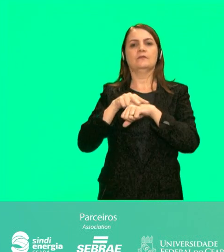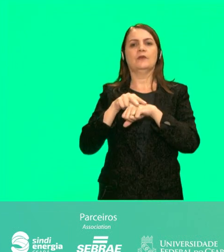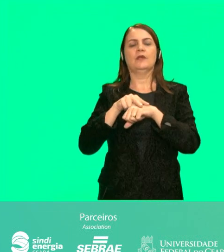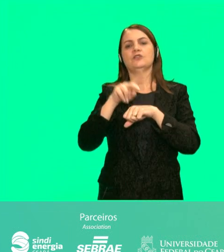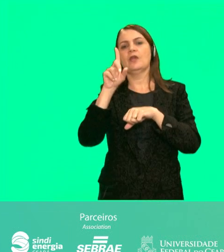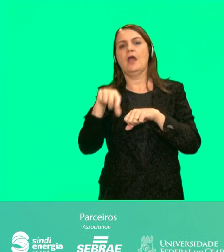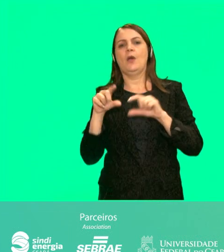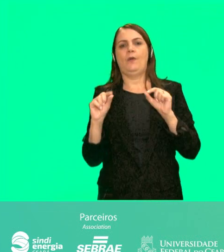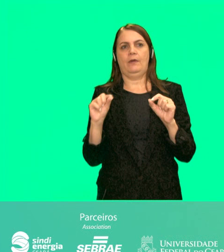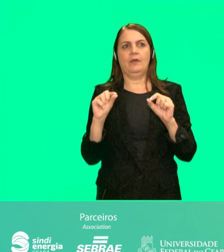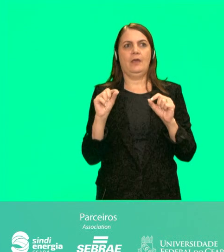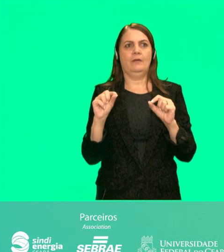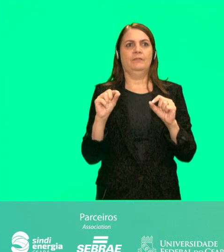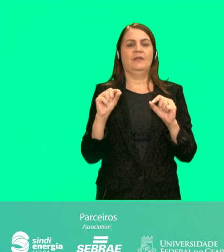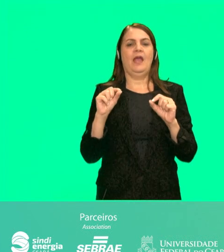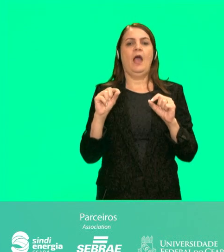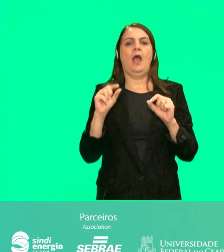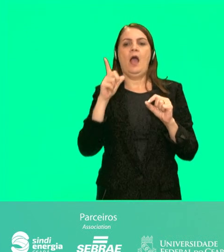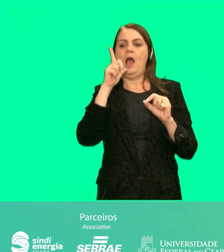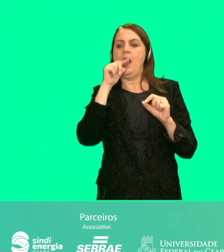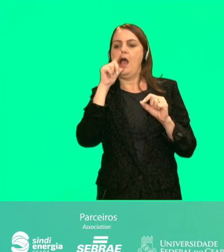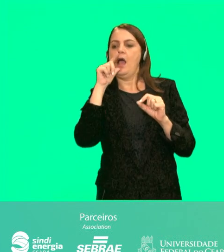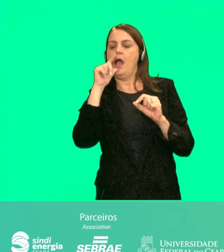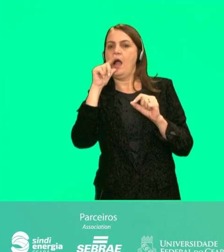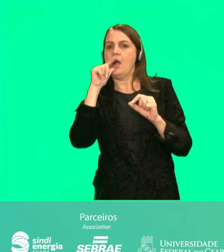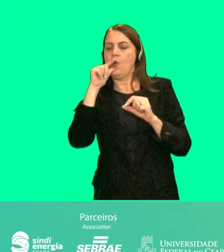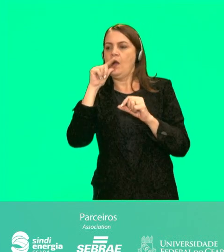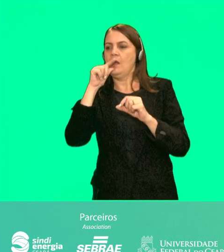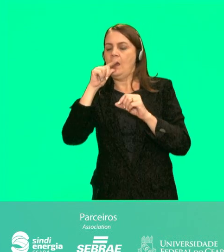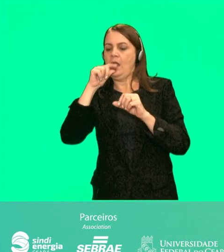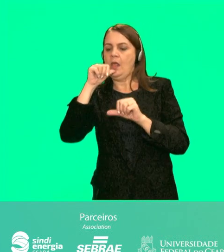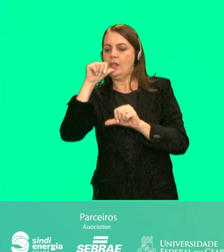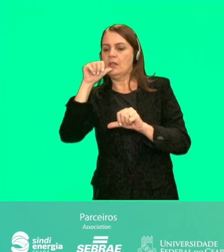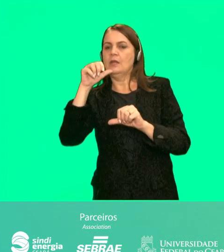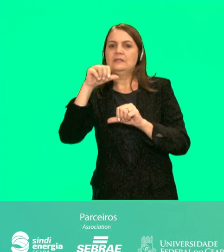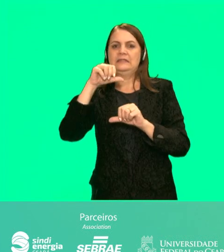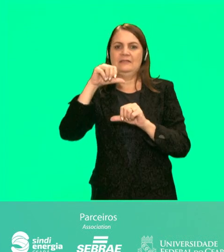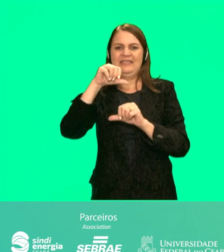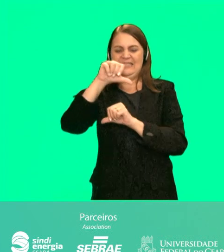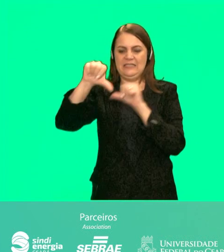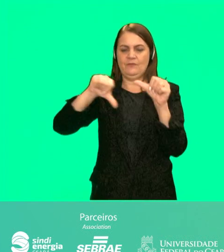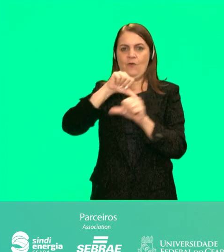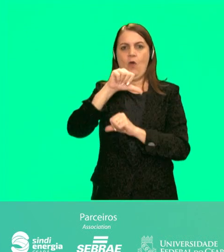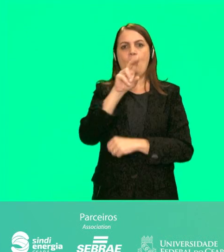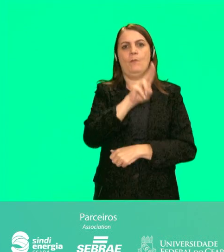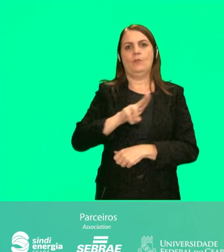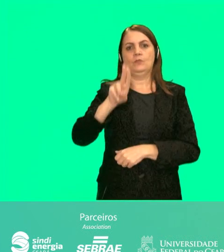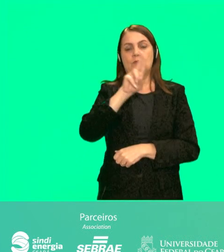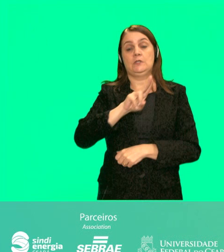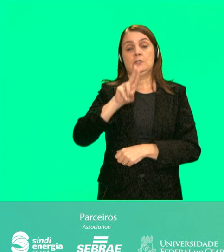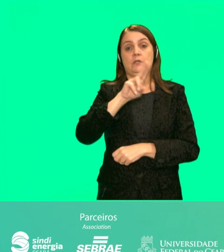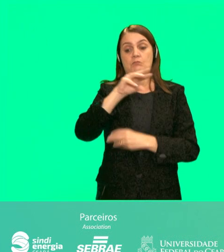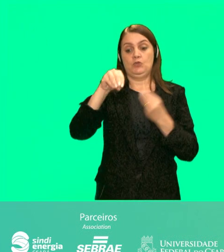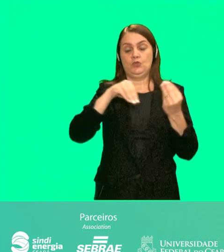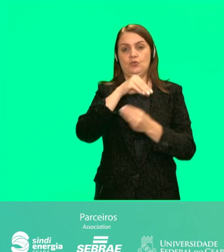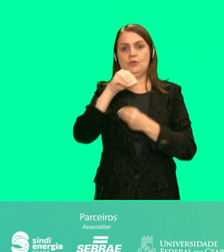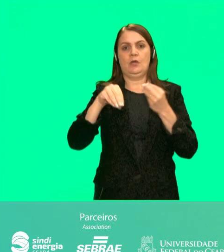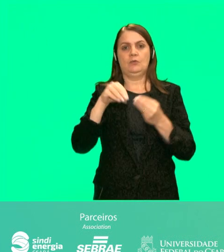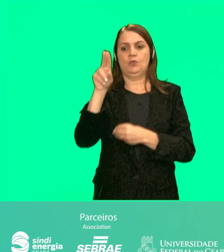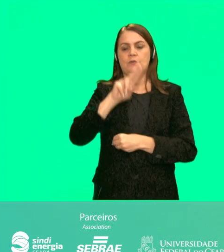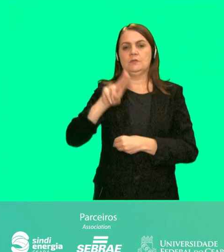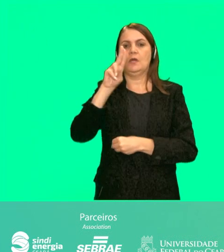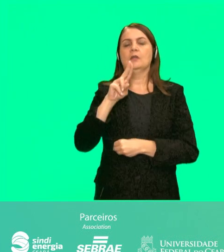Green hydrogen is basically the electrolysis of water and using energy to break